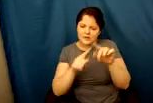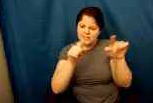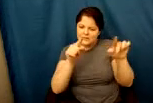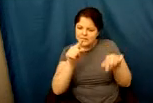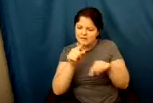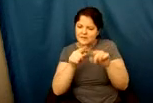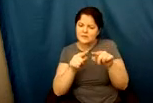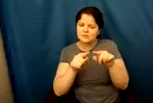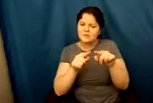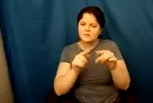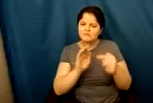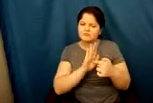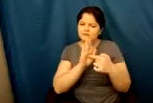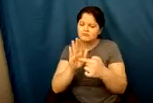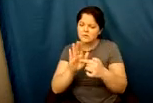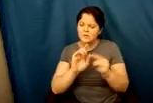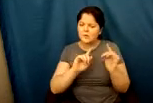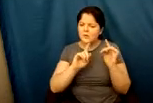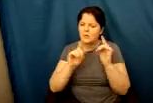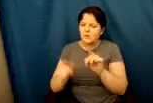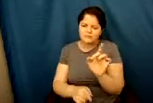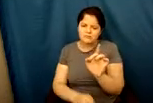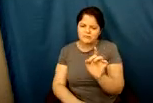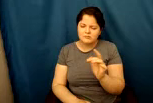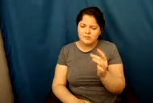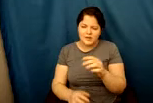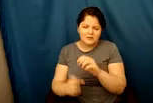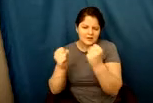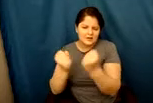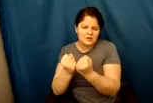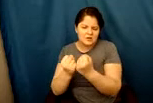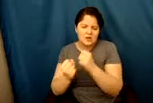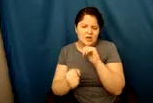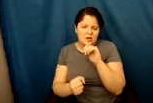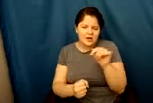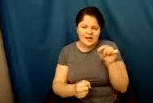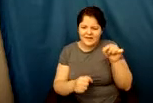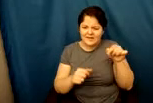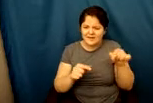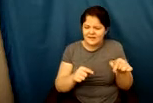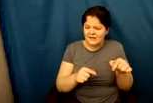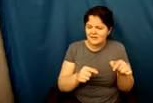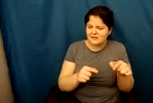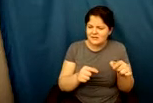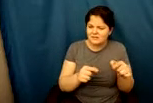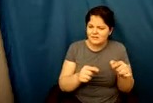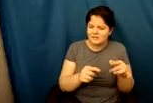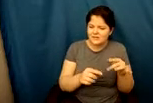Liberty directing people to the station for this phase, not the larger TOD plan?